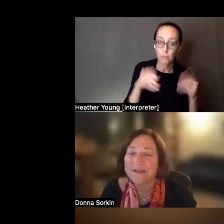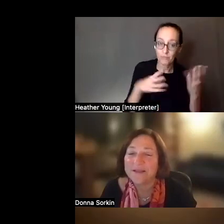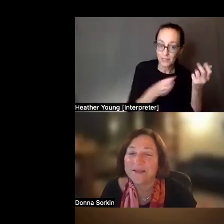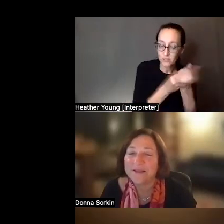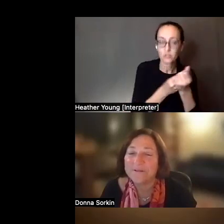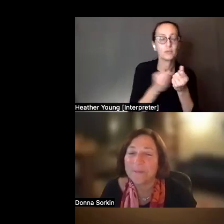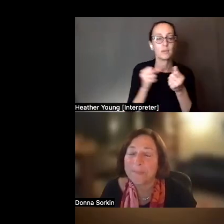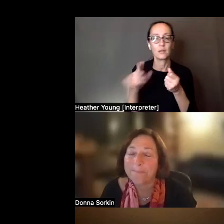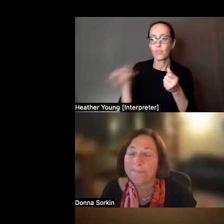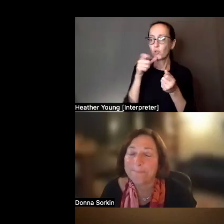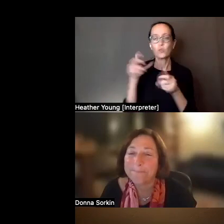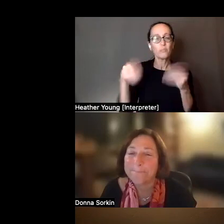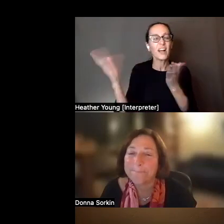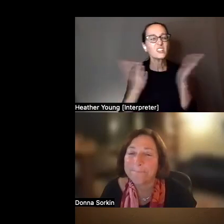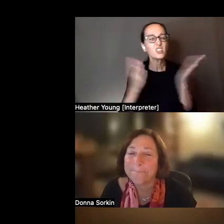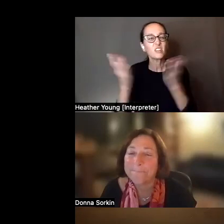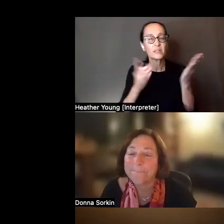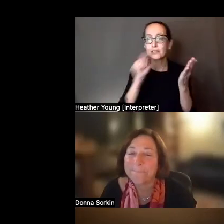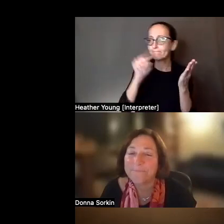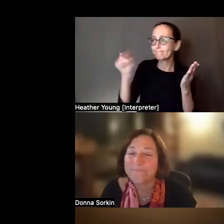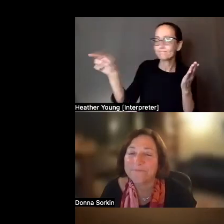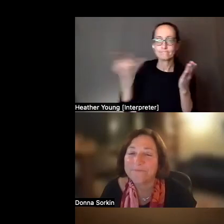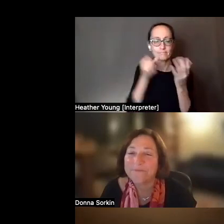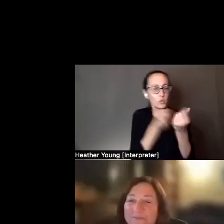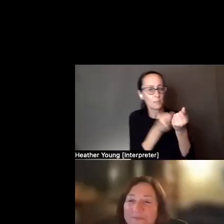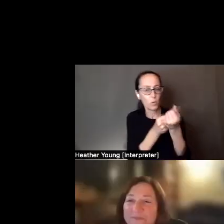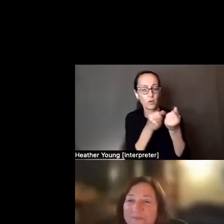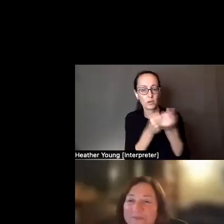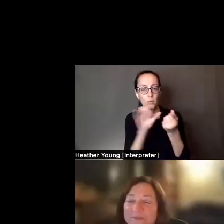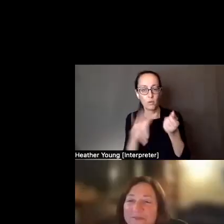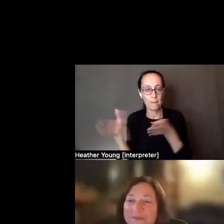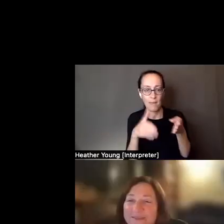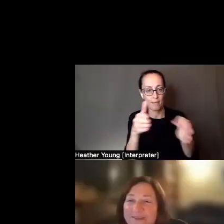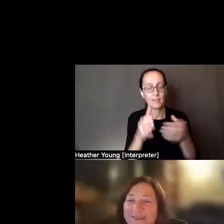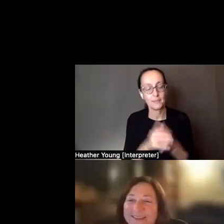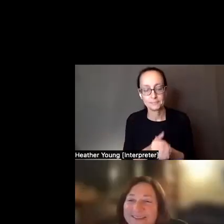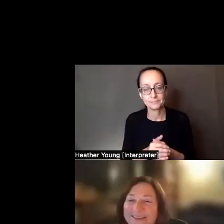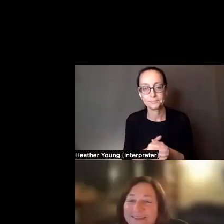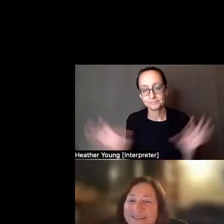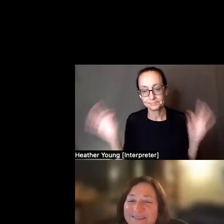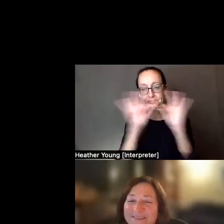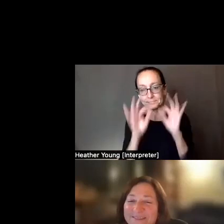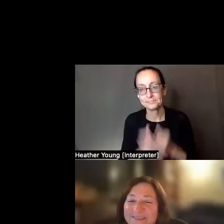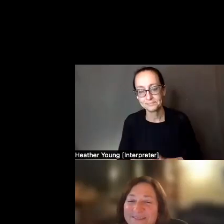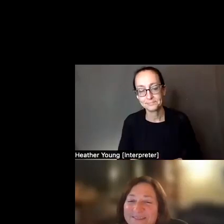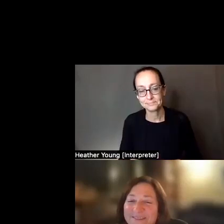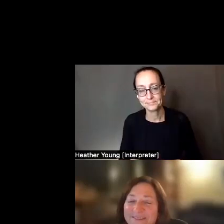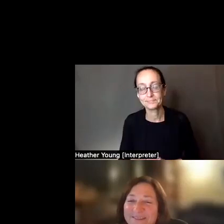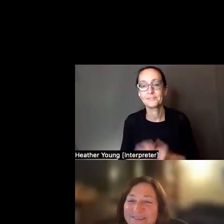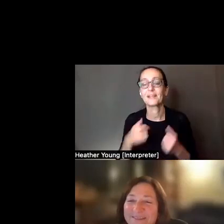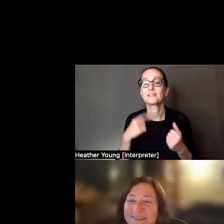providers who can support you in that, on that path. That is the key. So I want to say thank you so